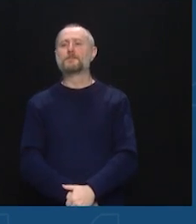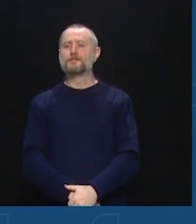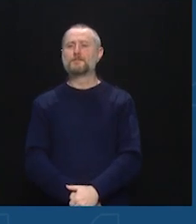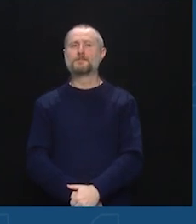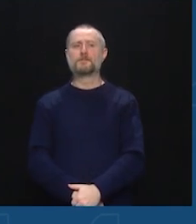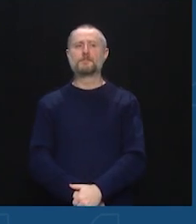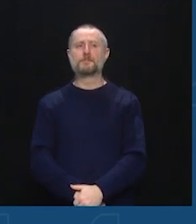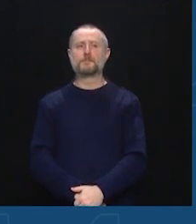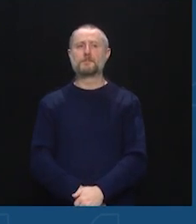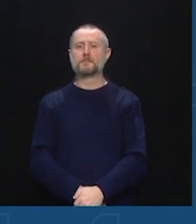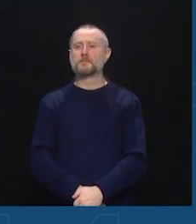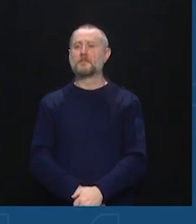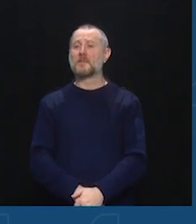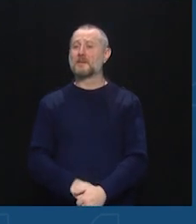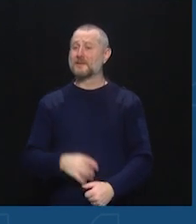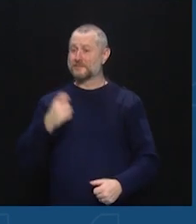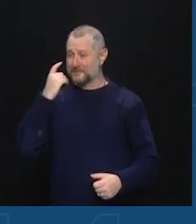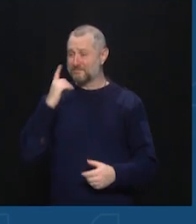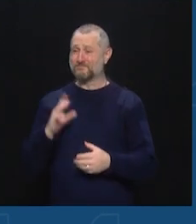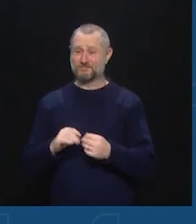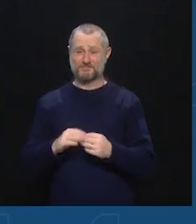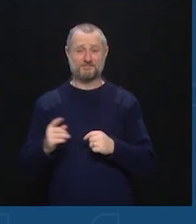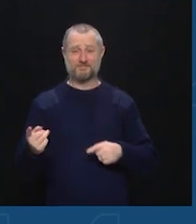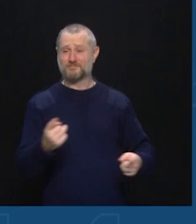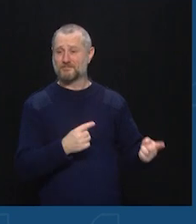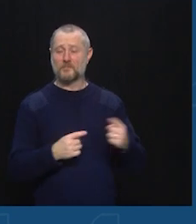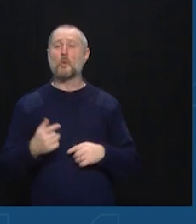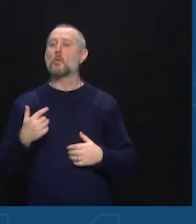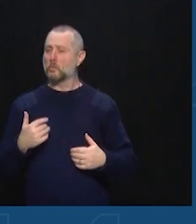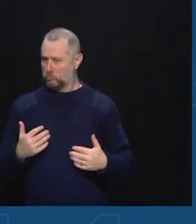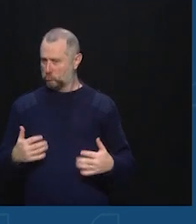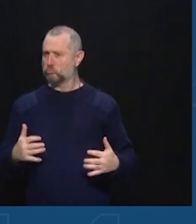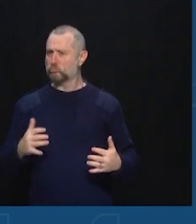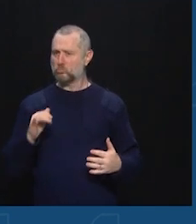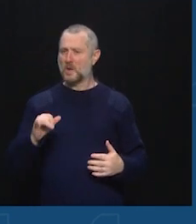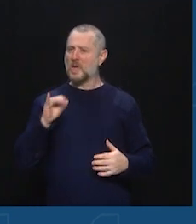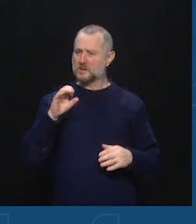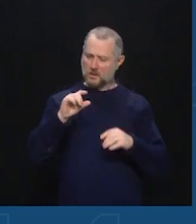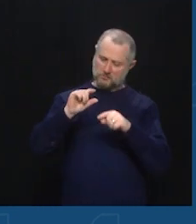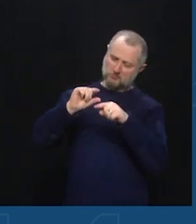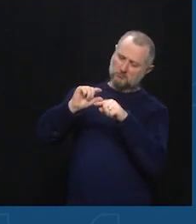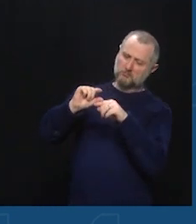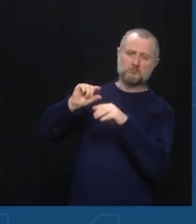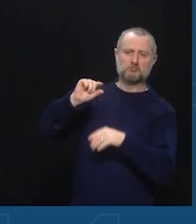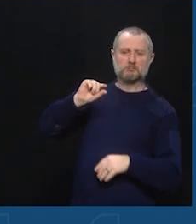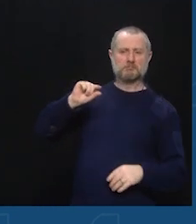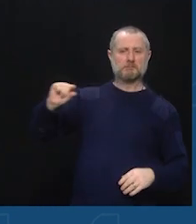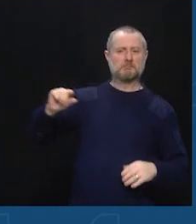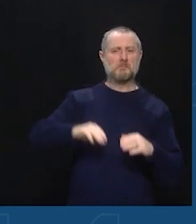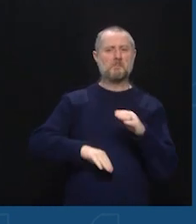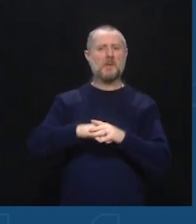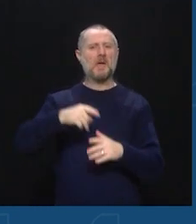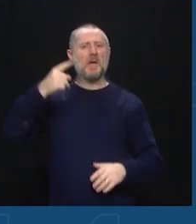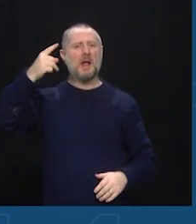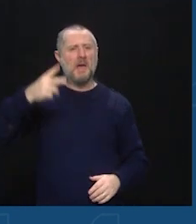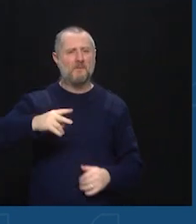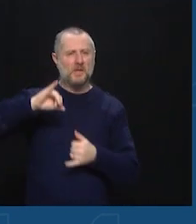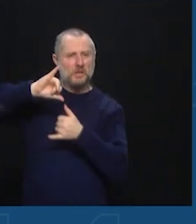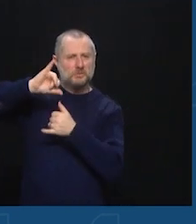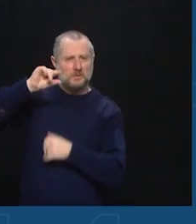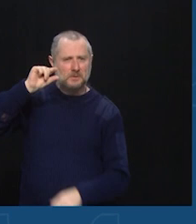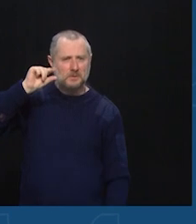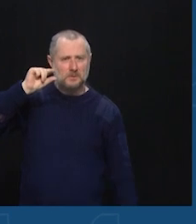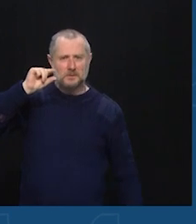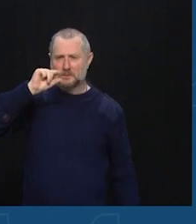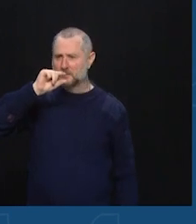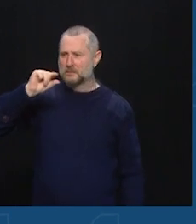So as you heard, we've had and are having significant ice accumulation. We expect up to 1/2 inch. The main impact has